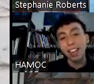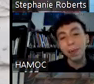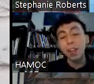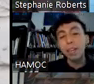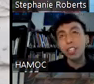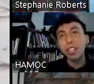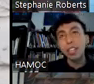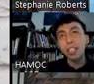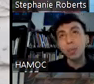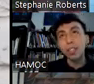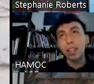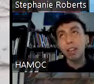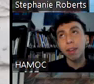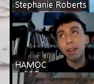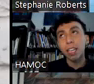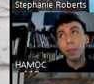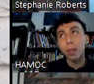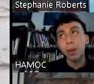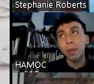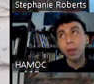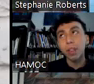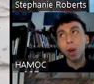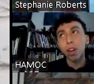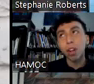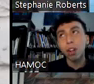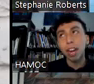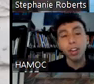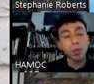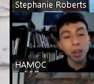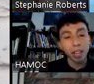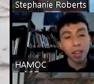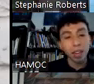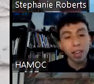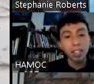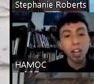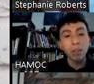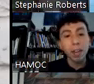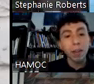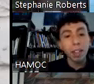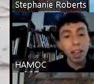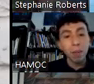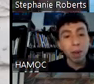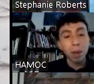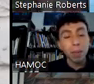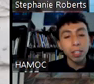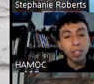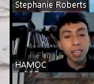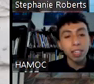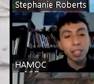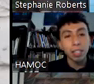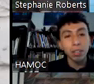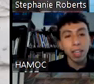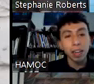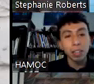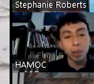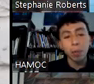mind. And you mentioned this was kind of an experiment with watercolor and acrylic. Talk to me about that. What made you